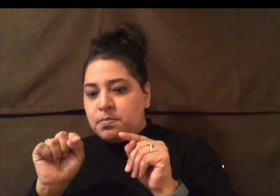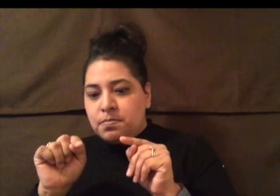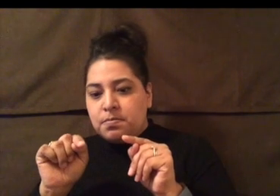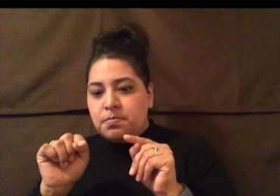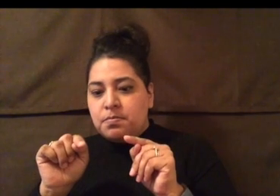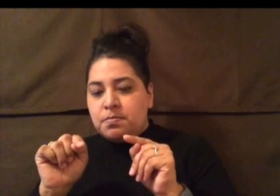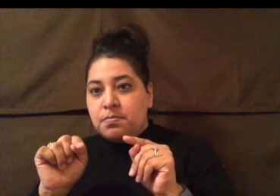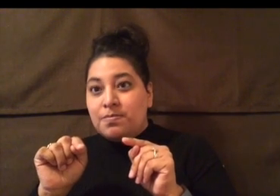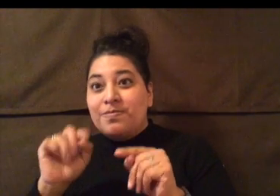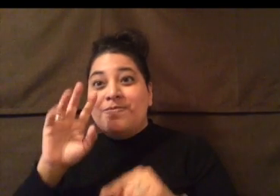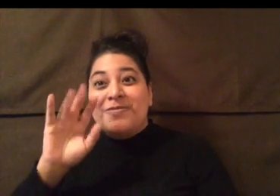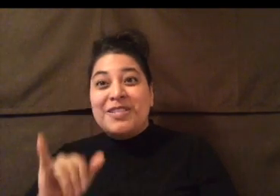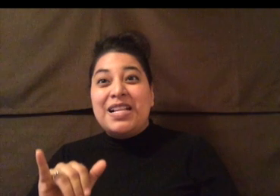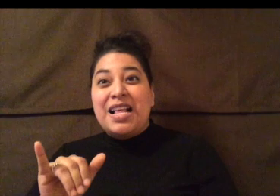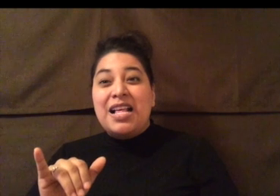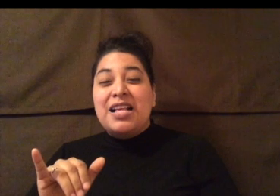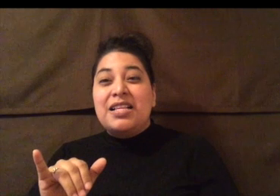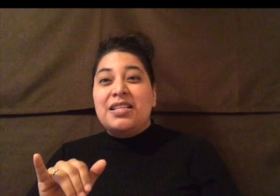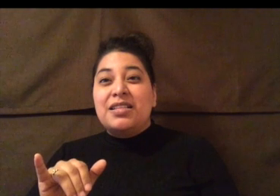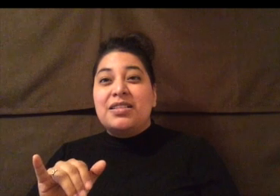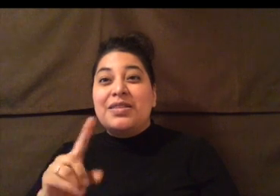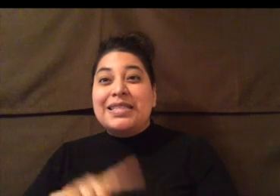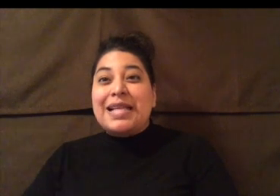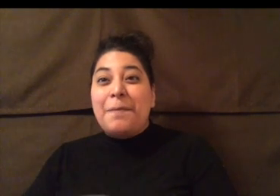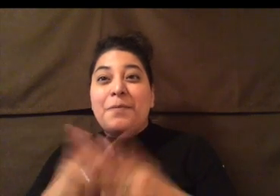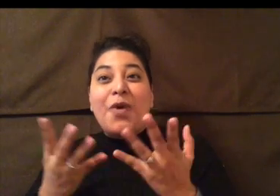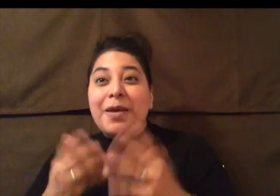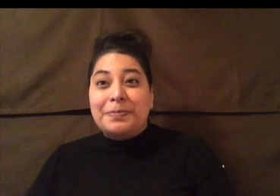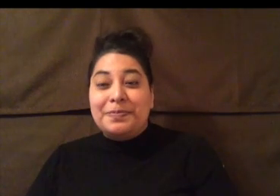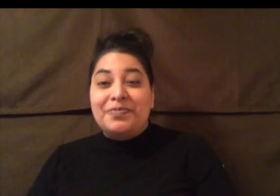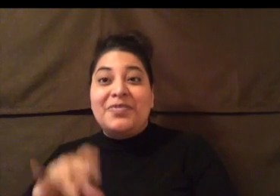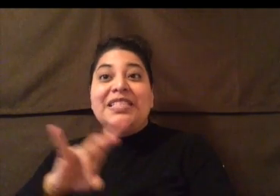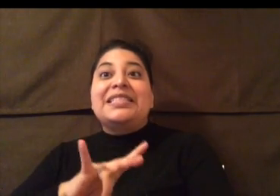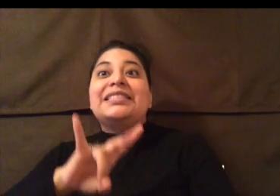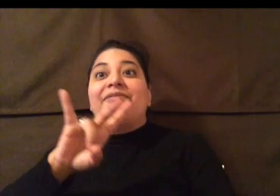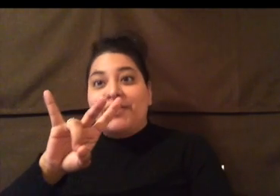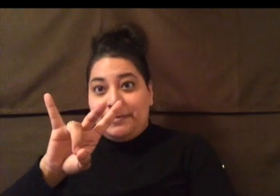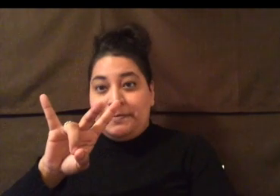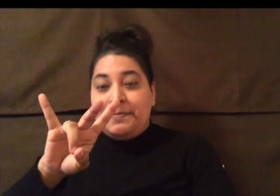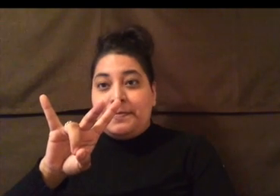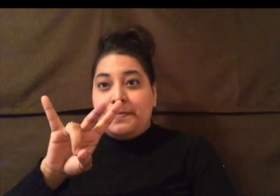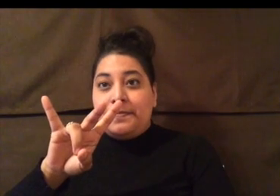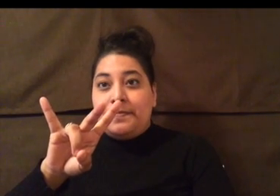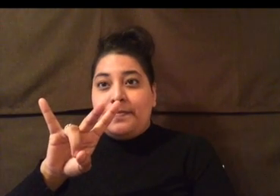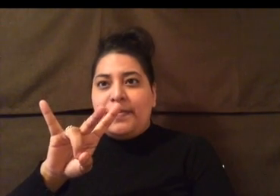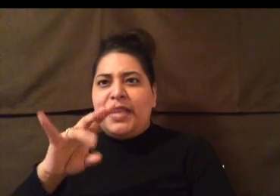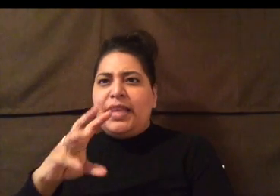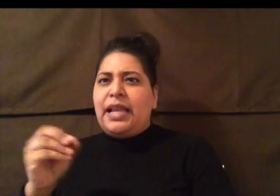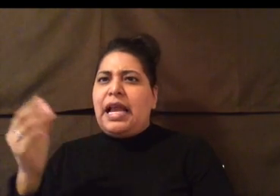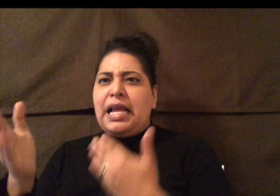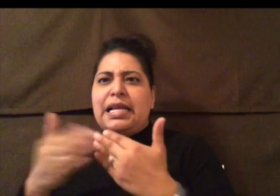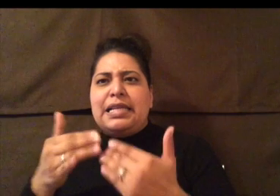from 6:30, I can add another 30 minutes.